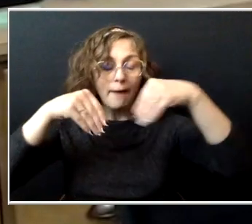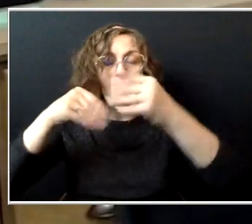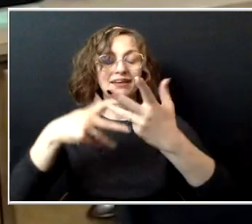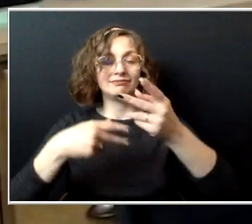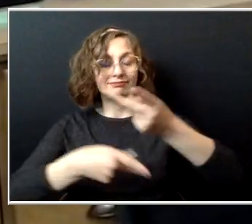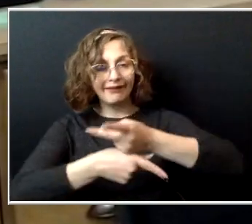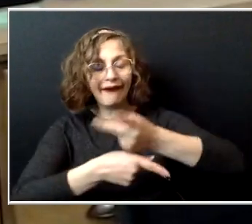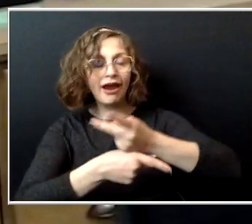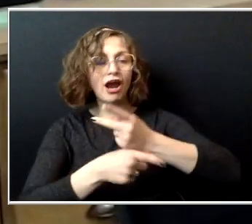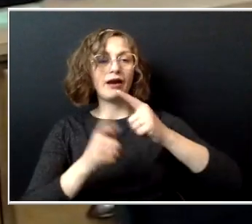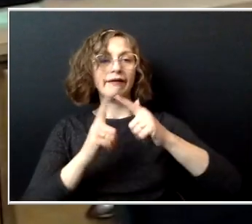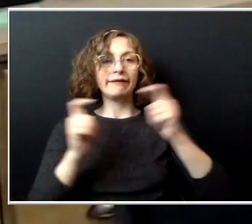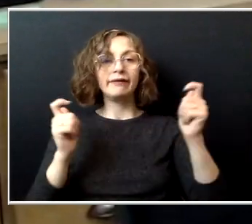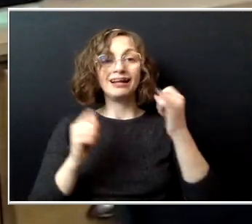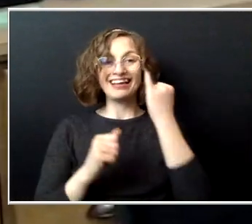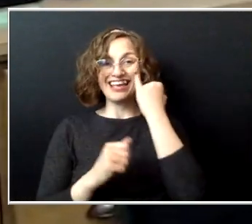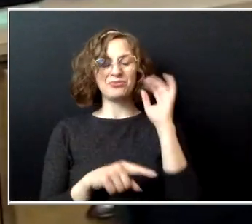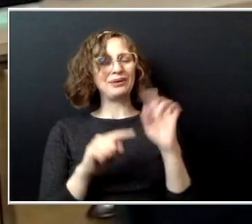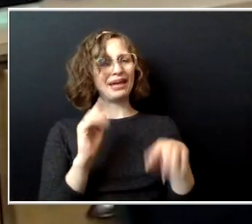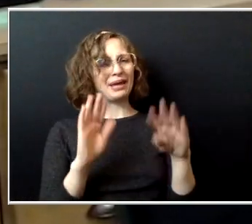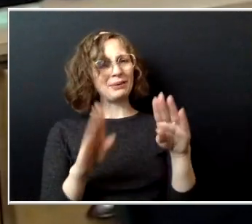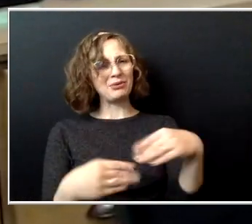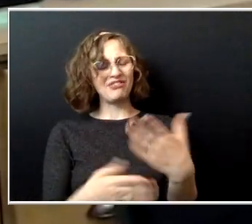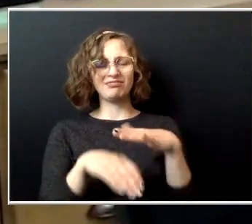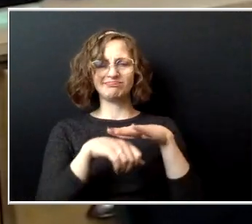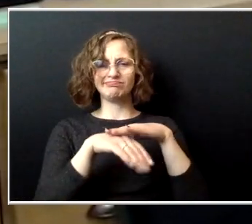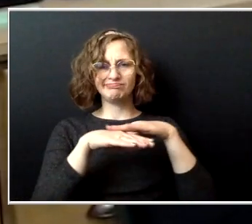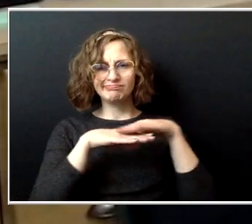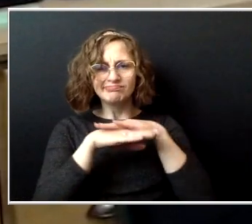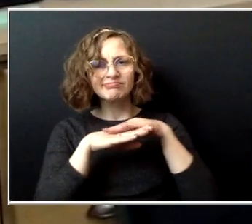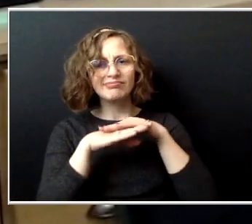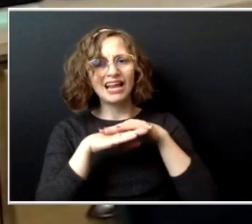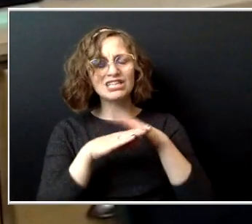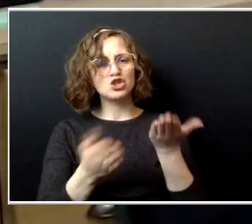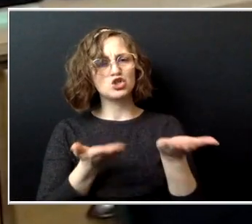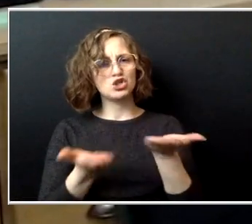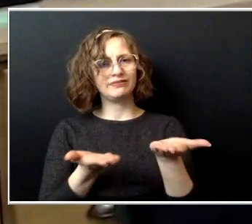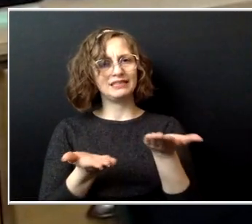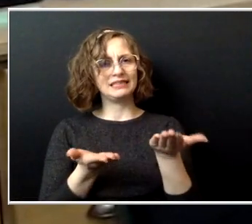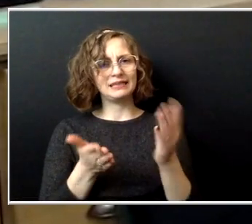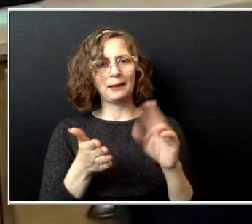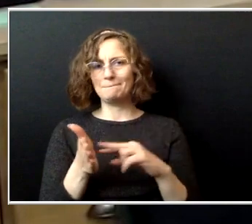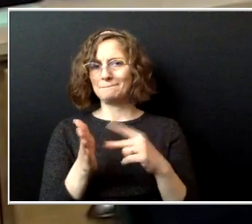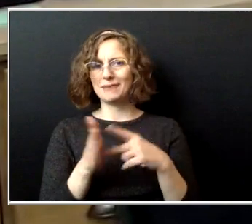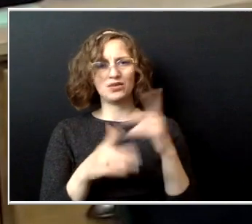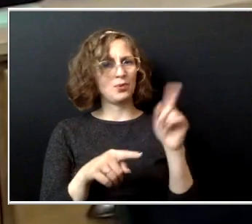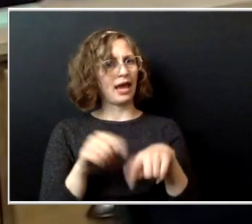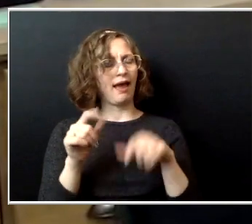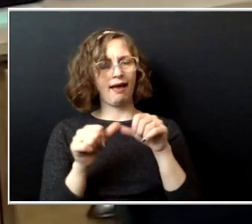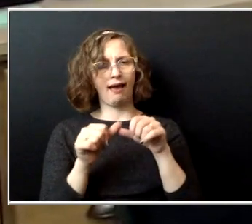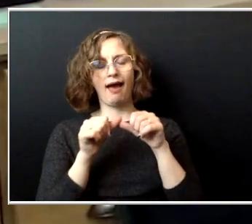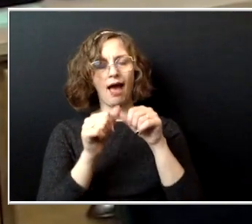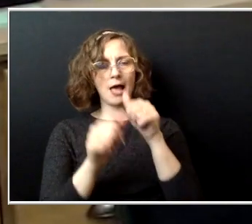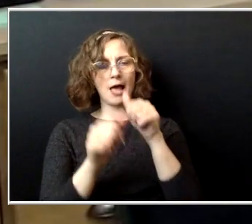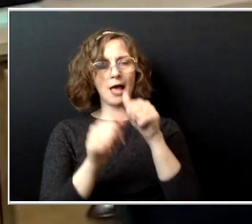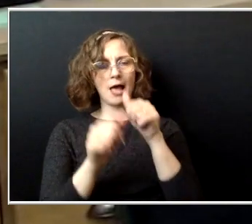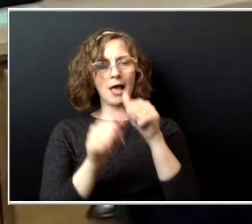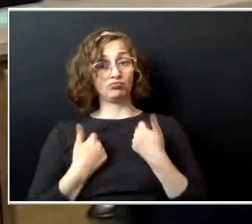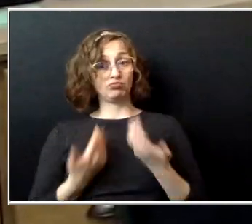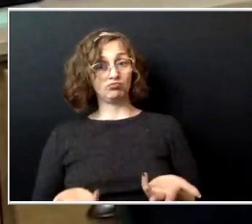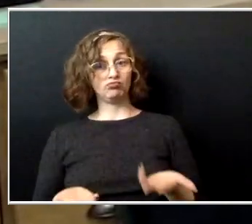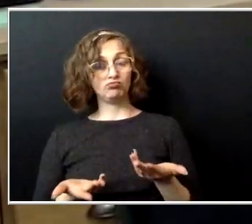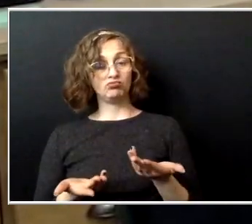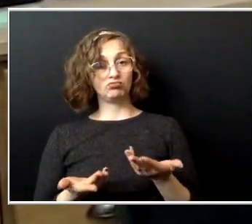can't provide those basic services, we can't continue to survive in general, because local professionals who